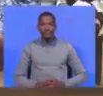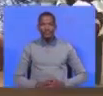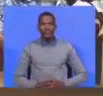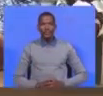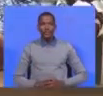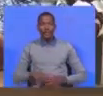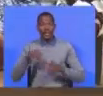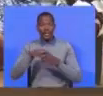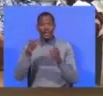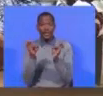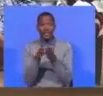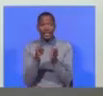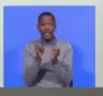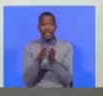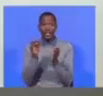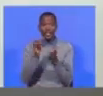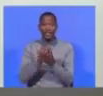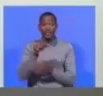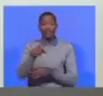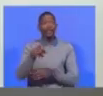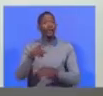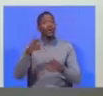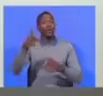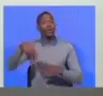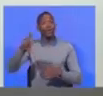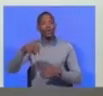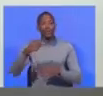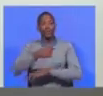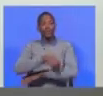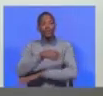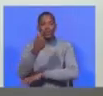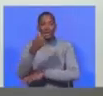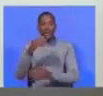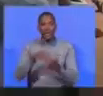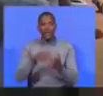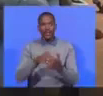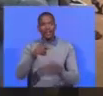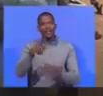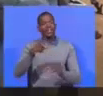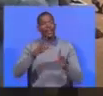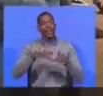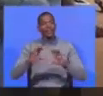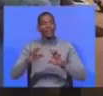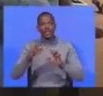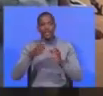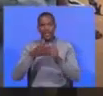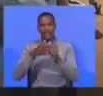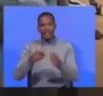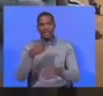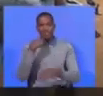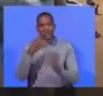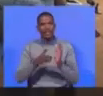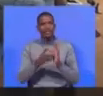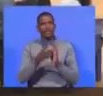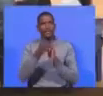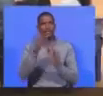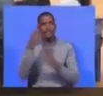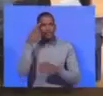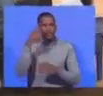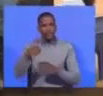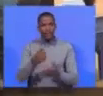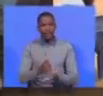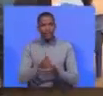Mo bokopanong jo bo neng bo tshwere mo kgotleng ya metlhabaneng kwa Tlokweng, mogolona wa khansele o buile thata ka ditlhabolo tse di tla thusang go aga